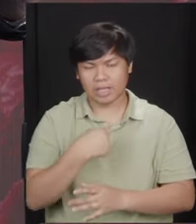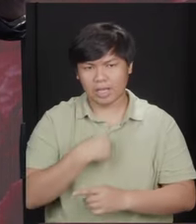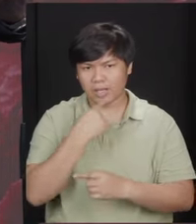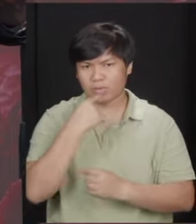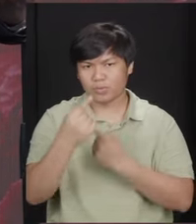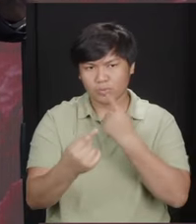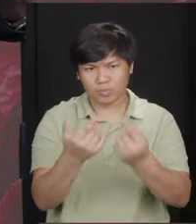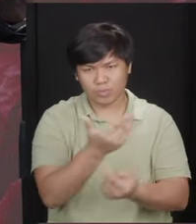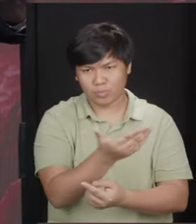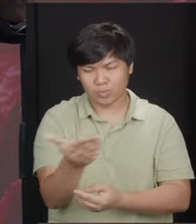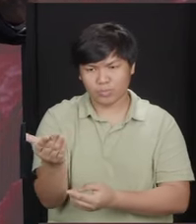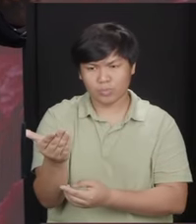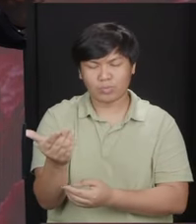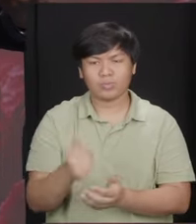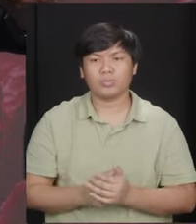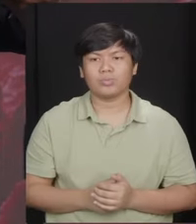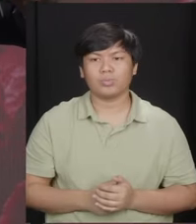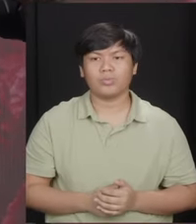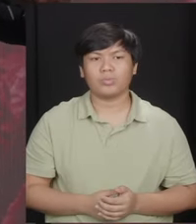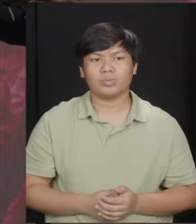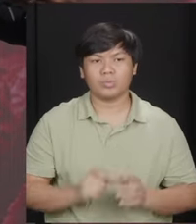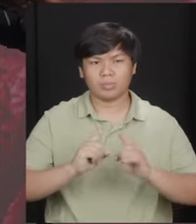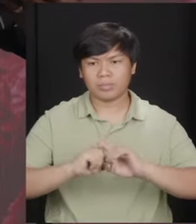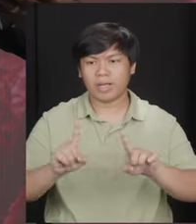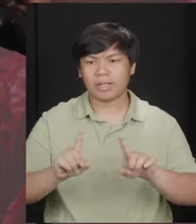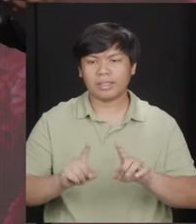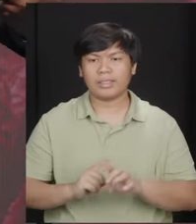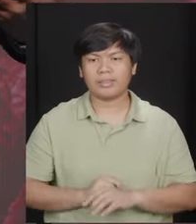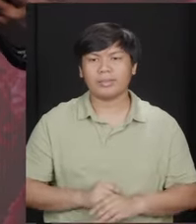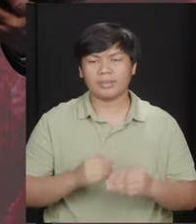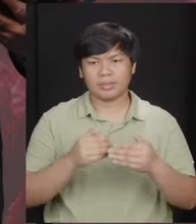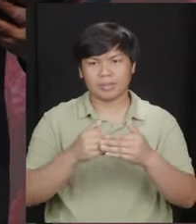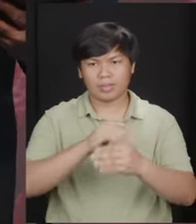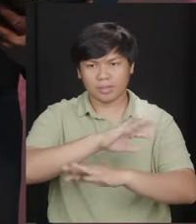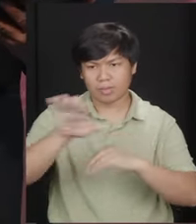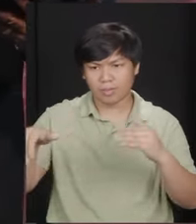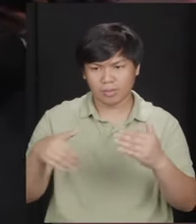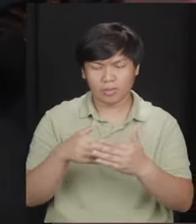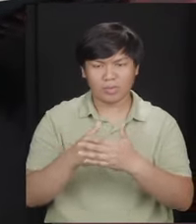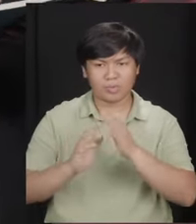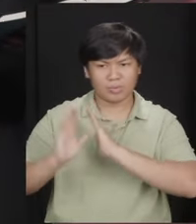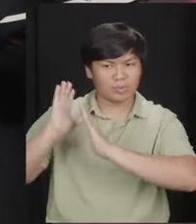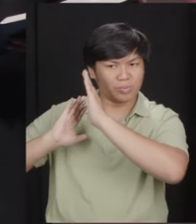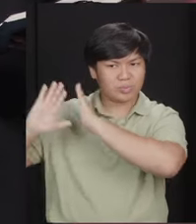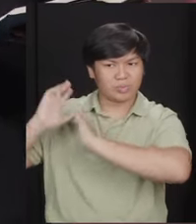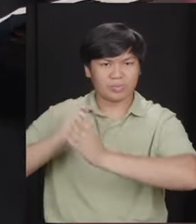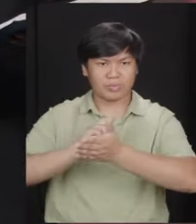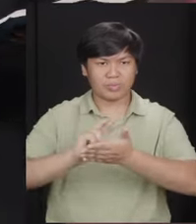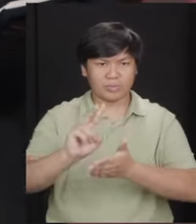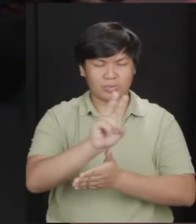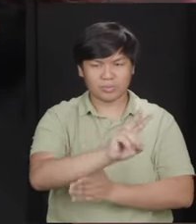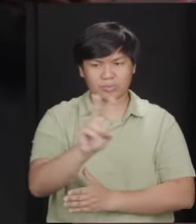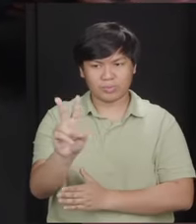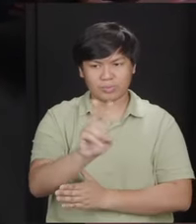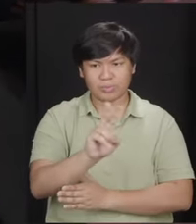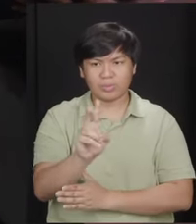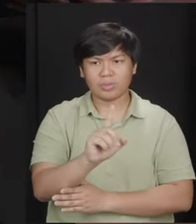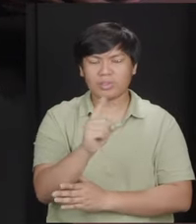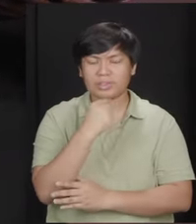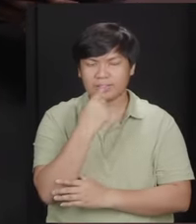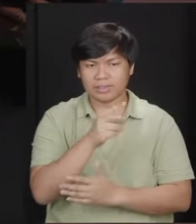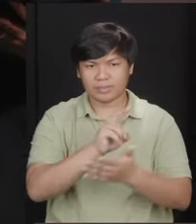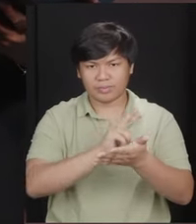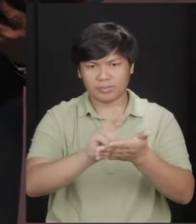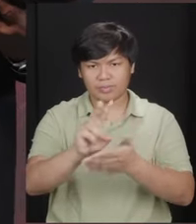say to you." Why did He say the word "but"? Because He's referring all the way back to verse 22. Remember what He said in